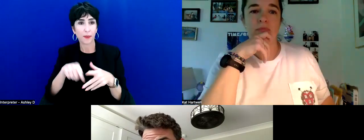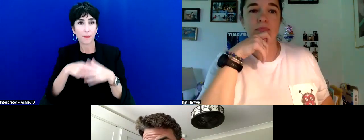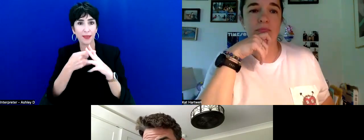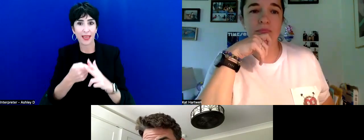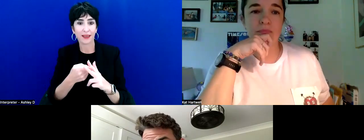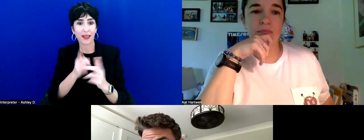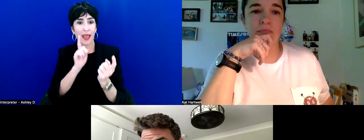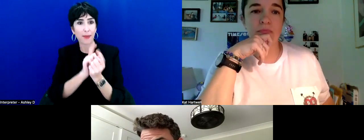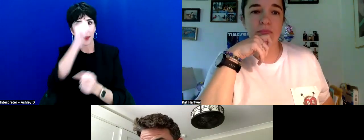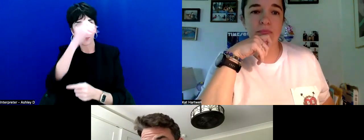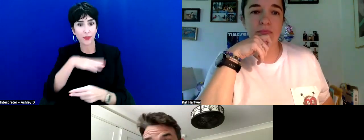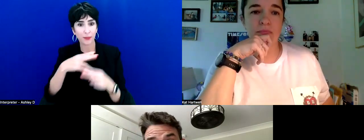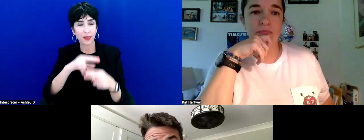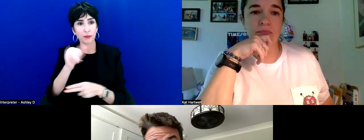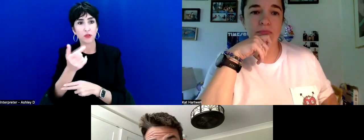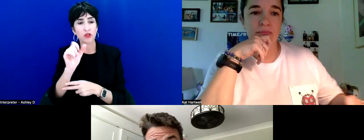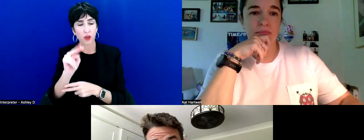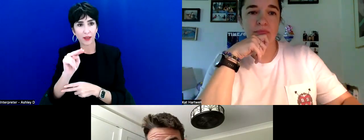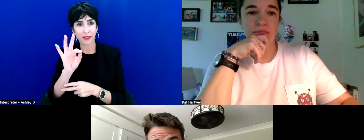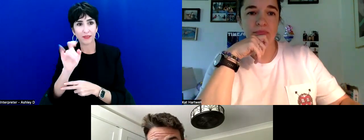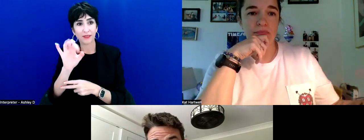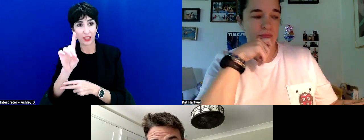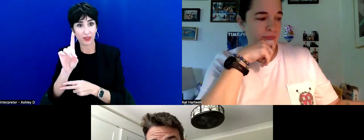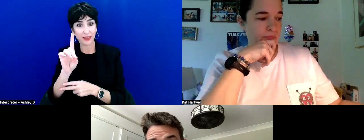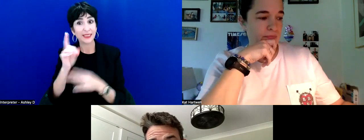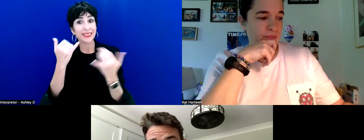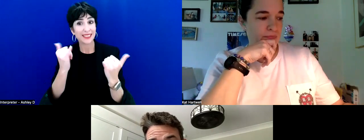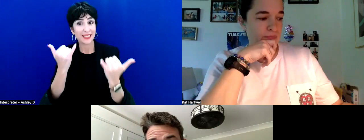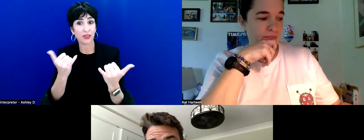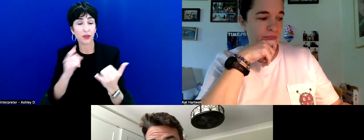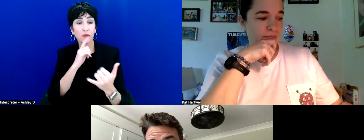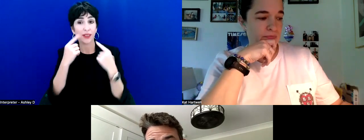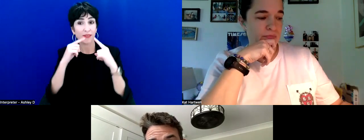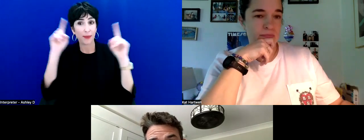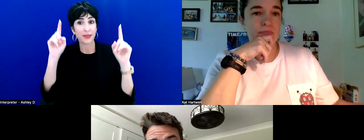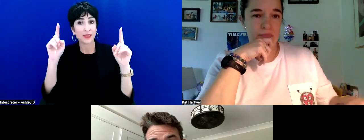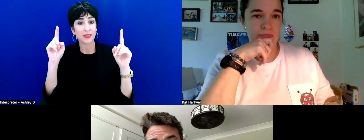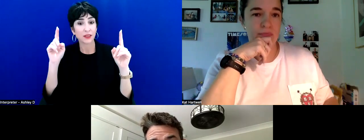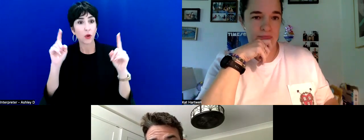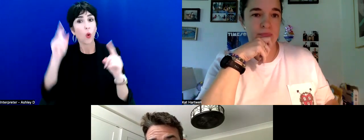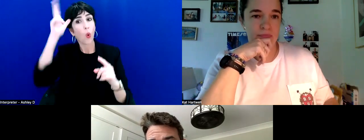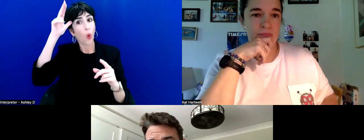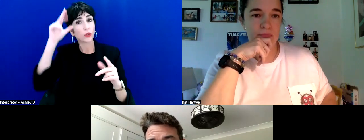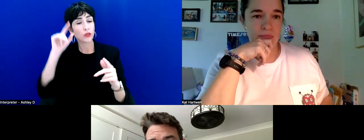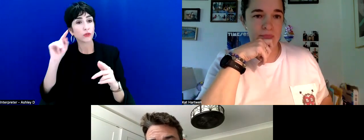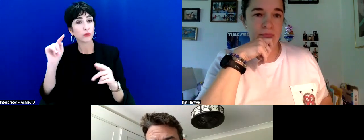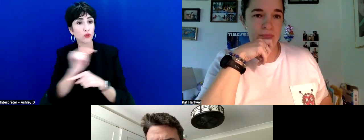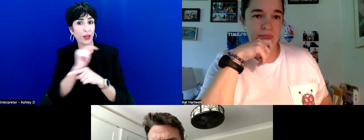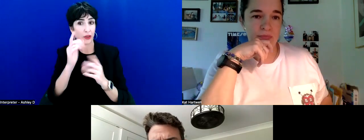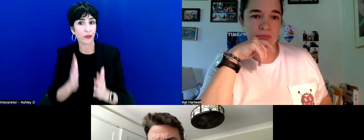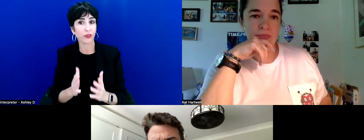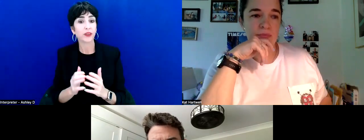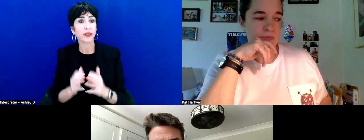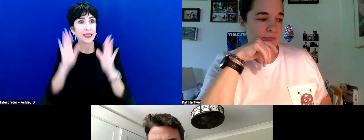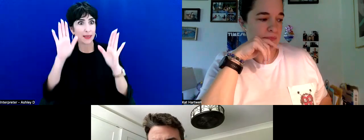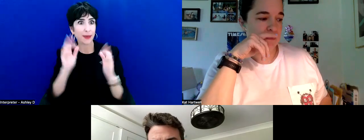met with a gentleman named Jonathan Field, who still to this day is a really well-known horse trainer, and he's amazing